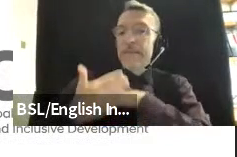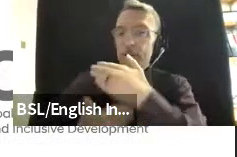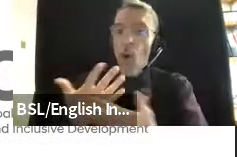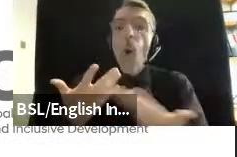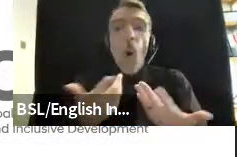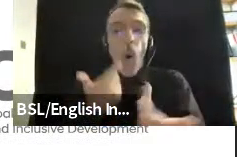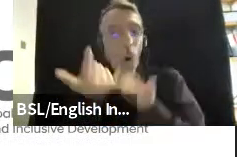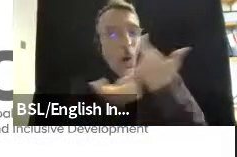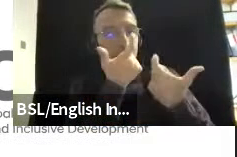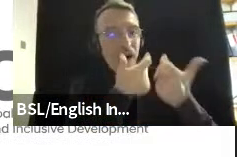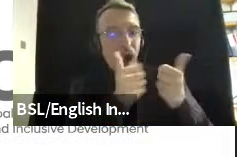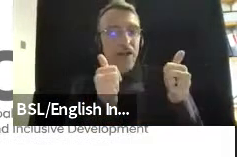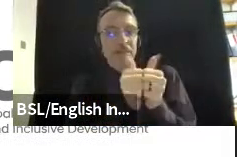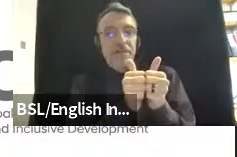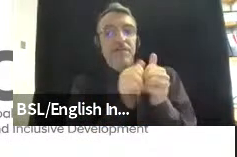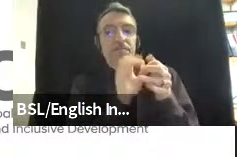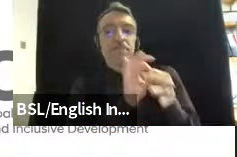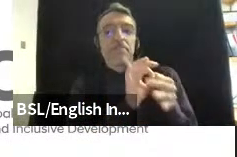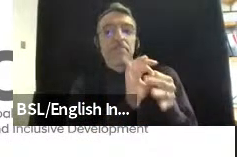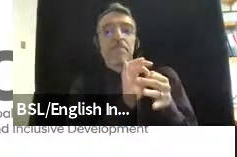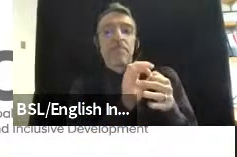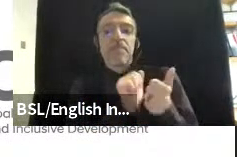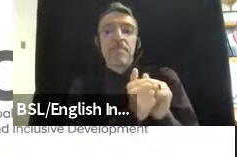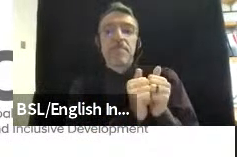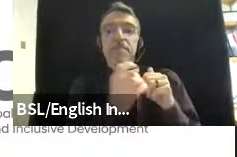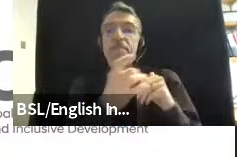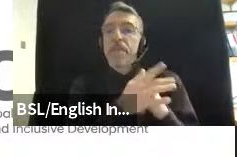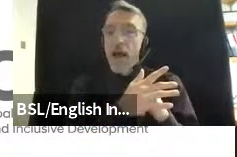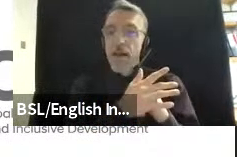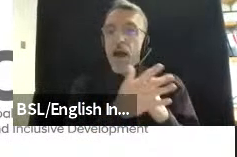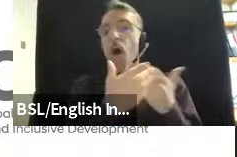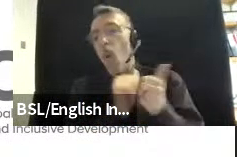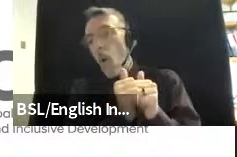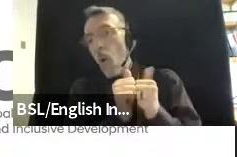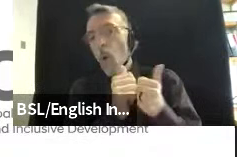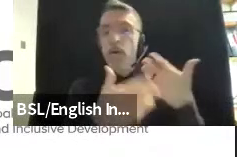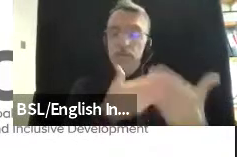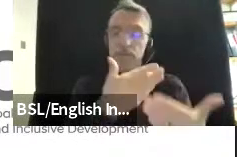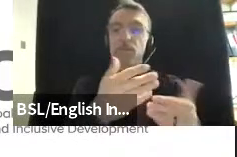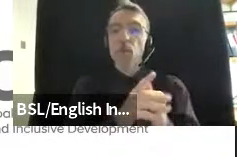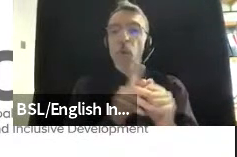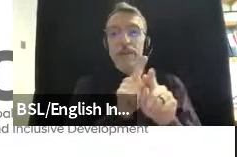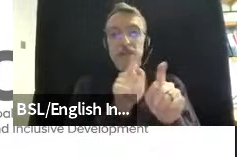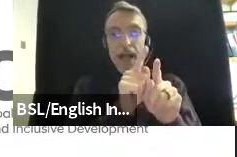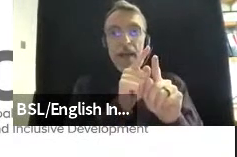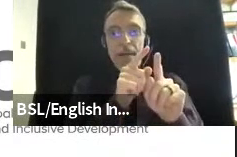And some had positive experiences of inclusion in